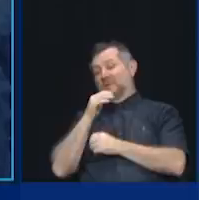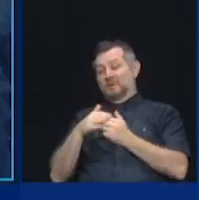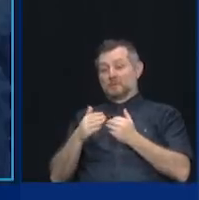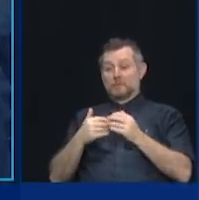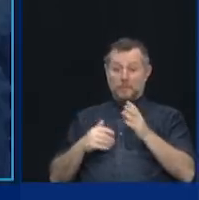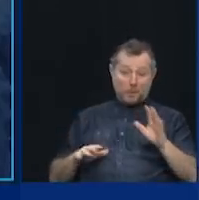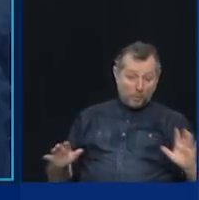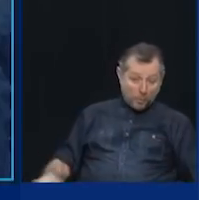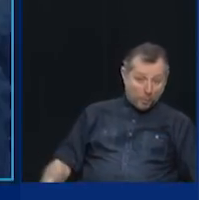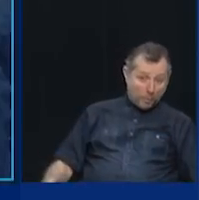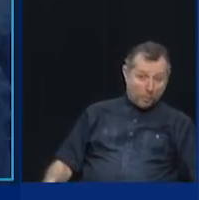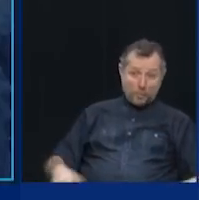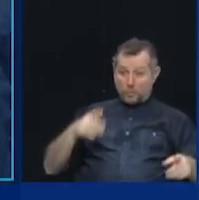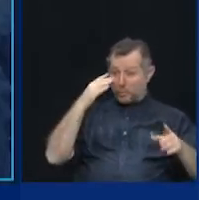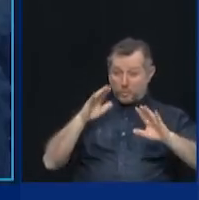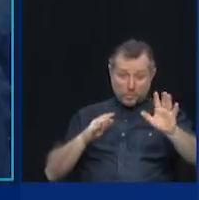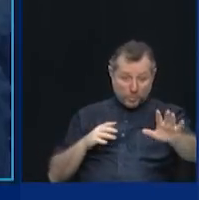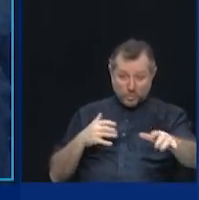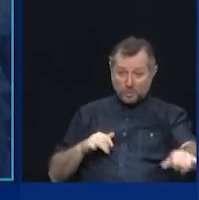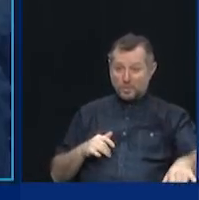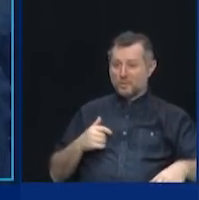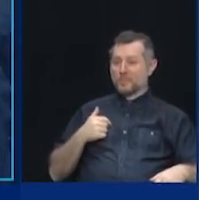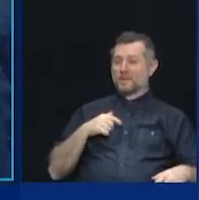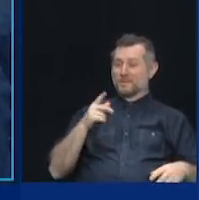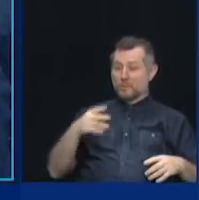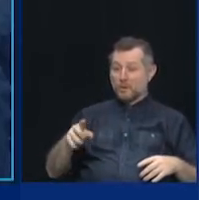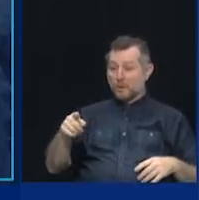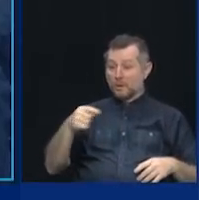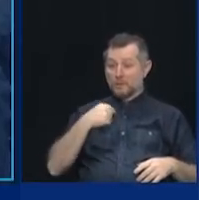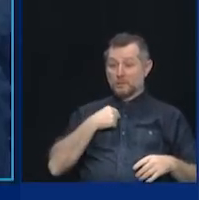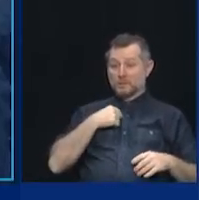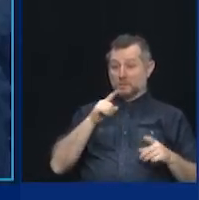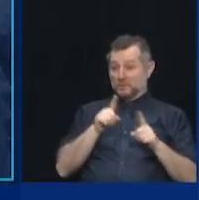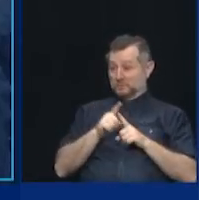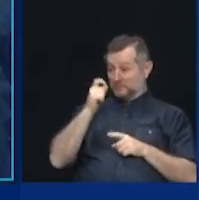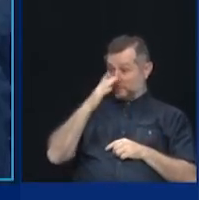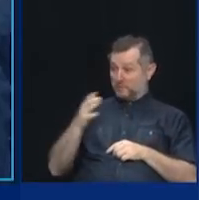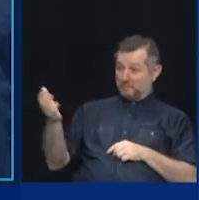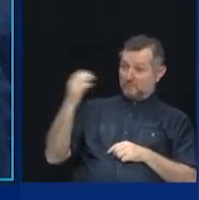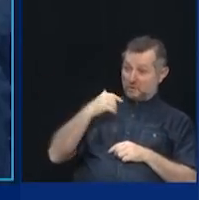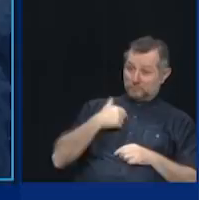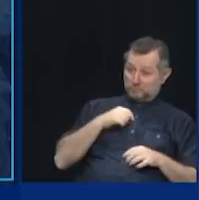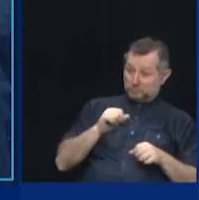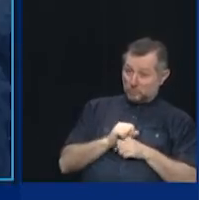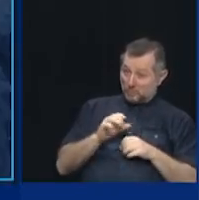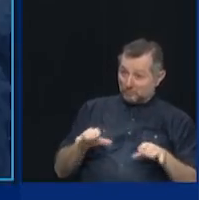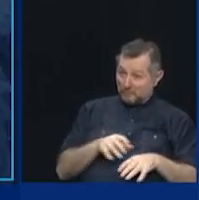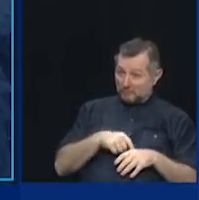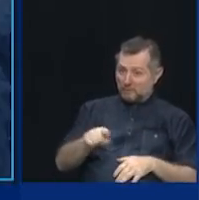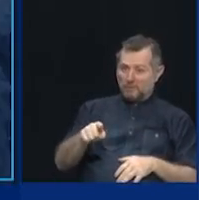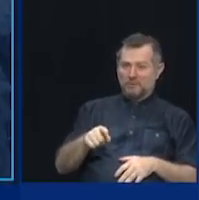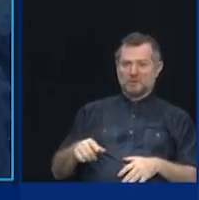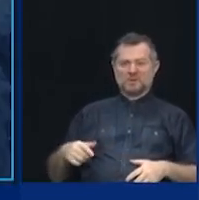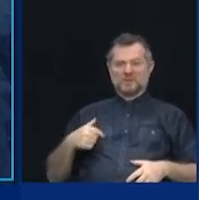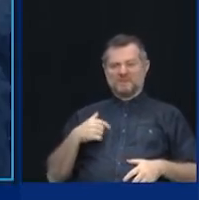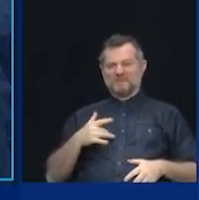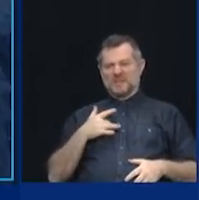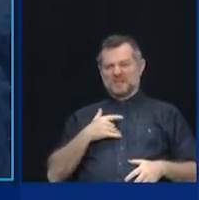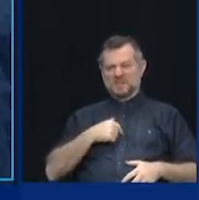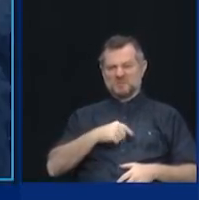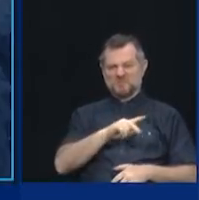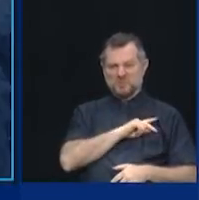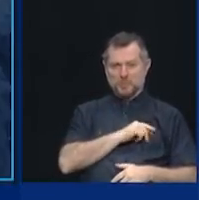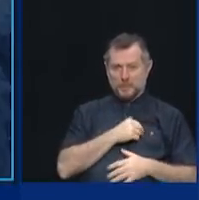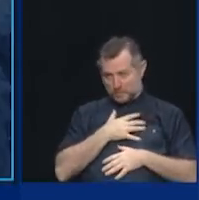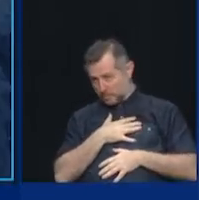home. How about the people who I made go to work? And I took it personally. Look at